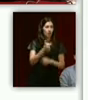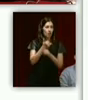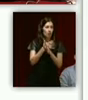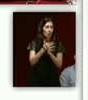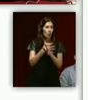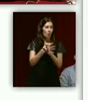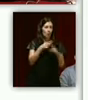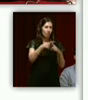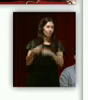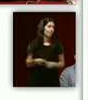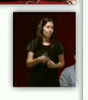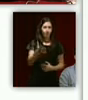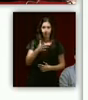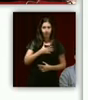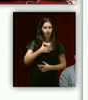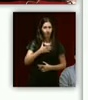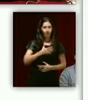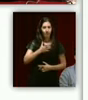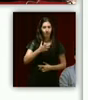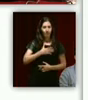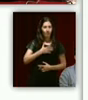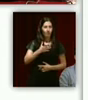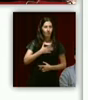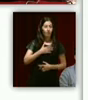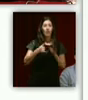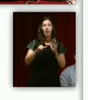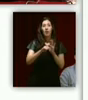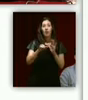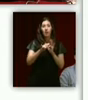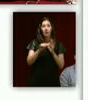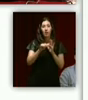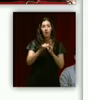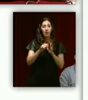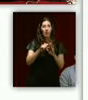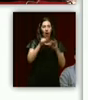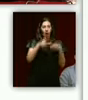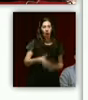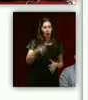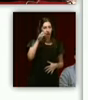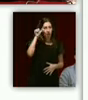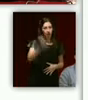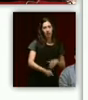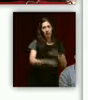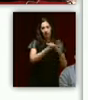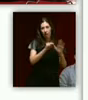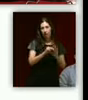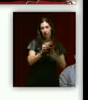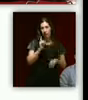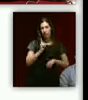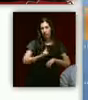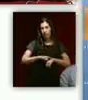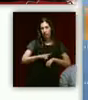be able to play here in the room, but for the sake of time, we are going to watch the video. It'll just